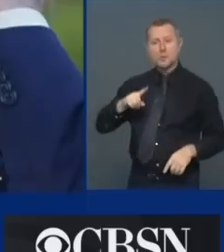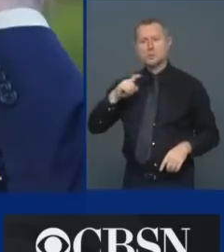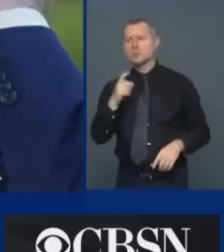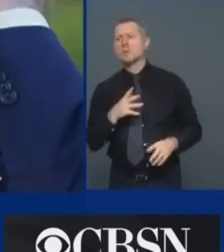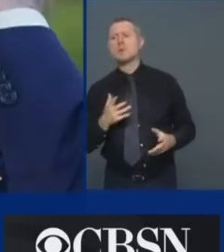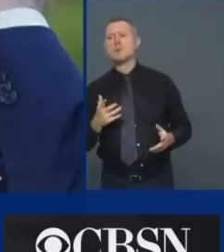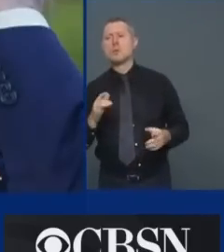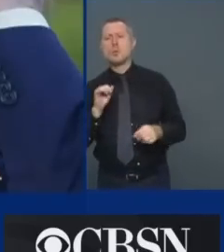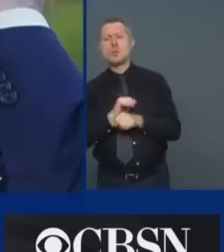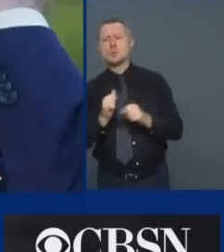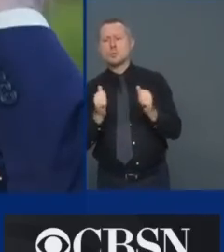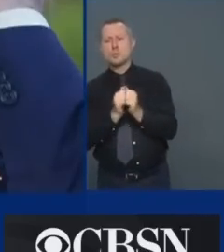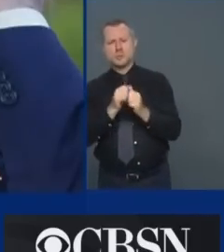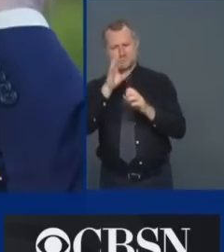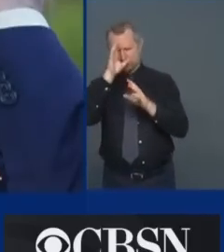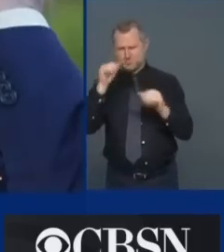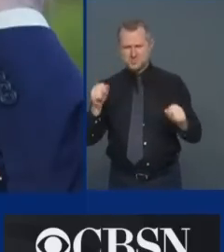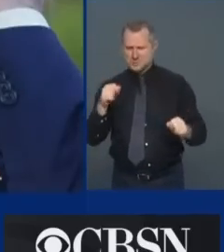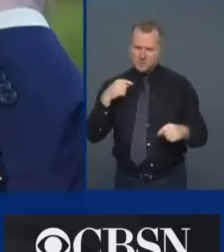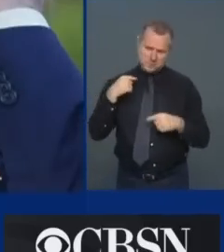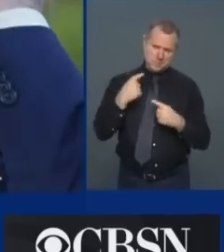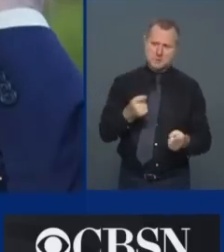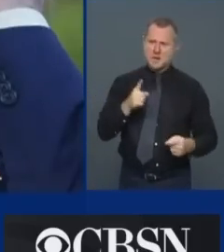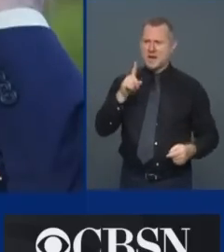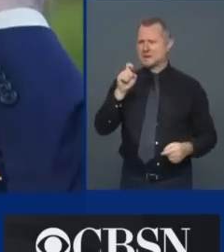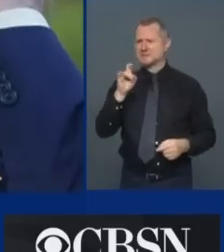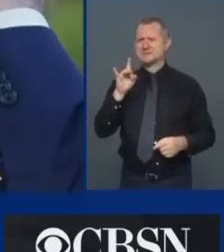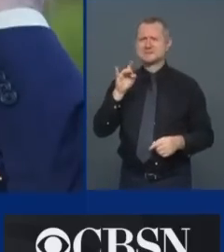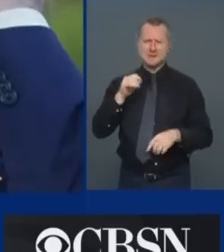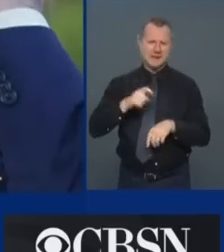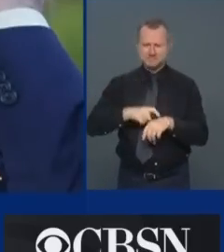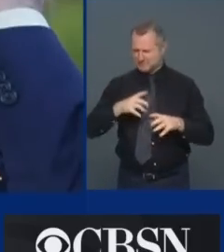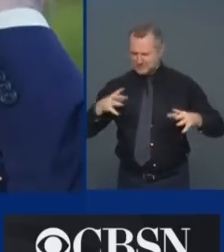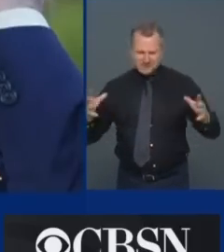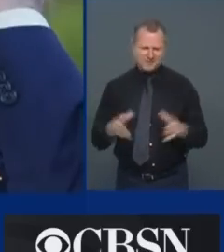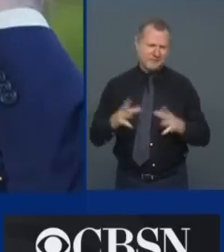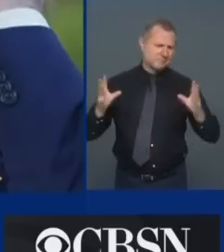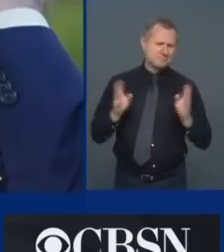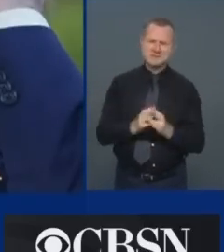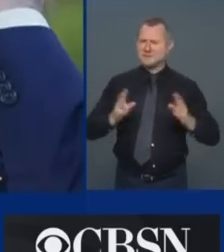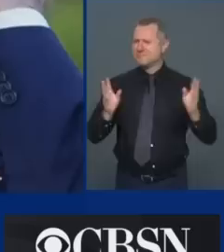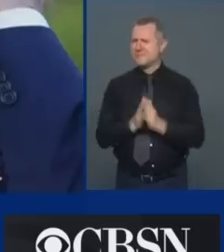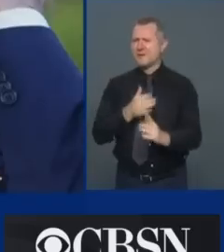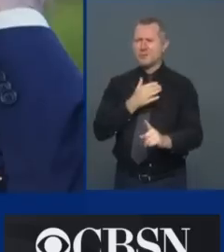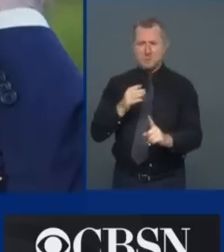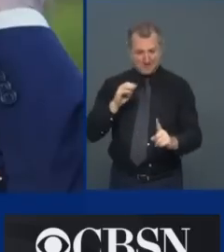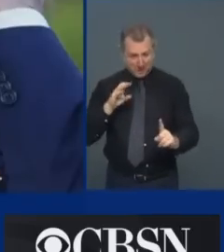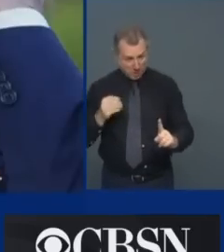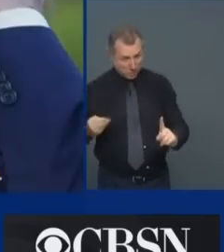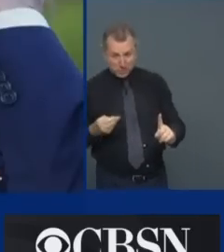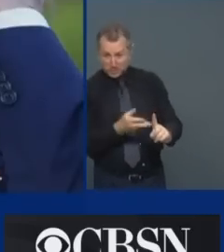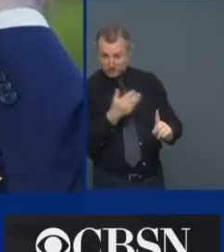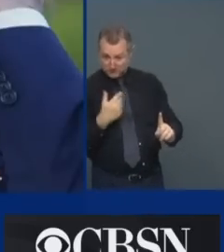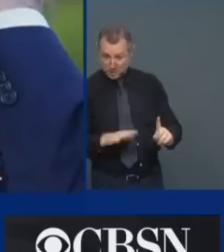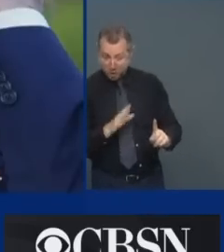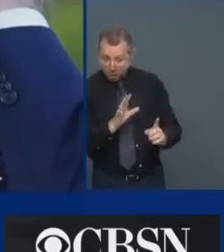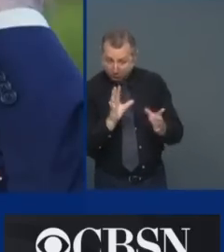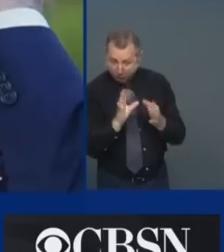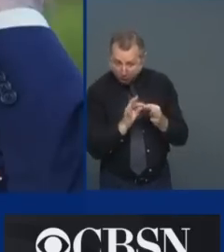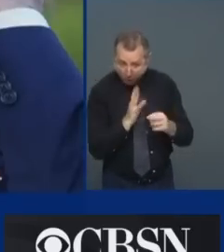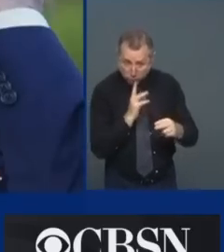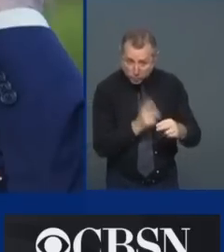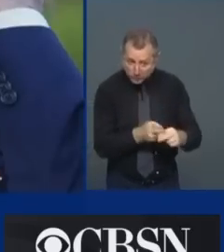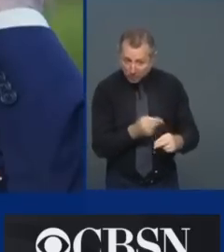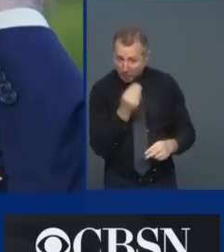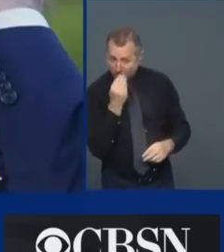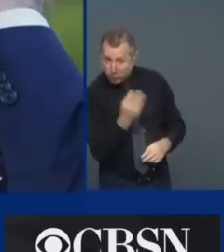president 180 times since that memo. Did you ever mention to the president? By the way, you know, I